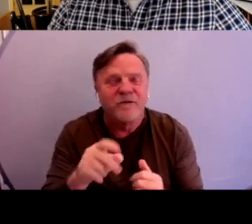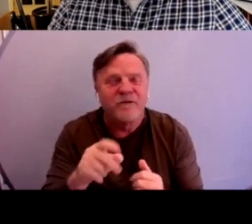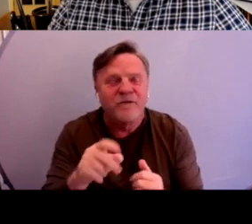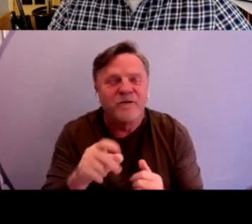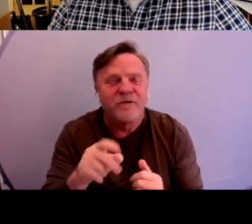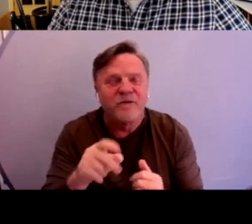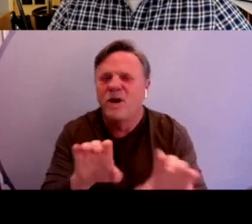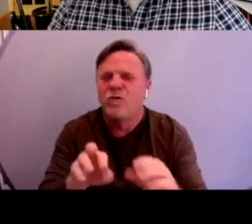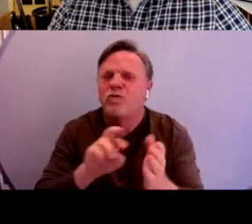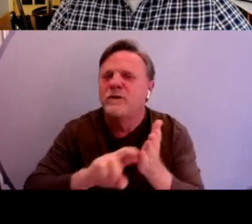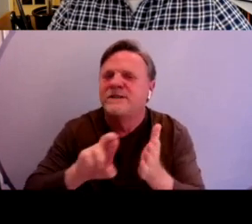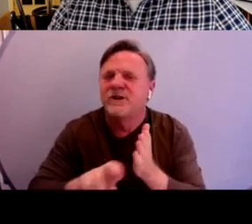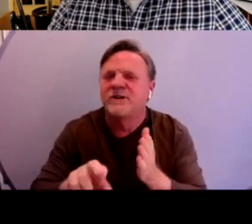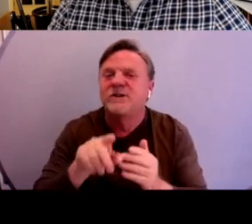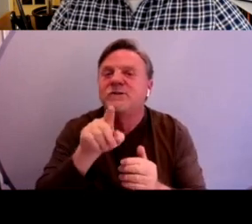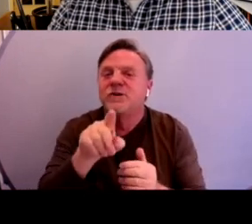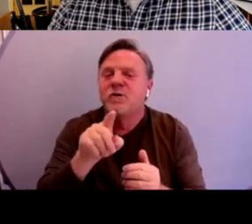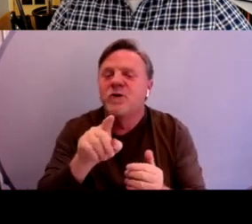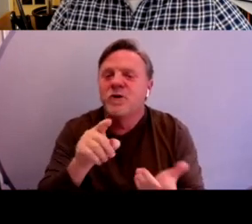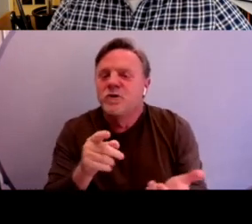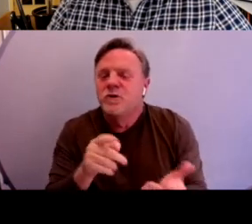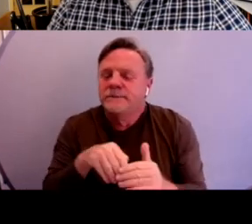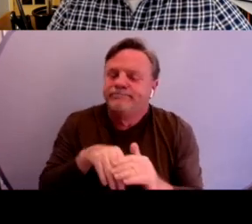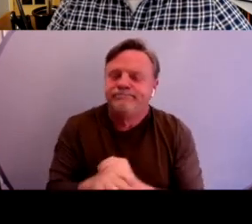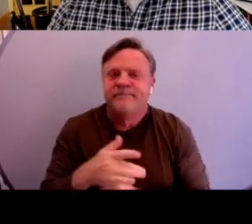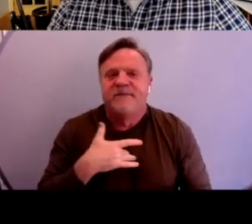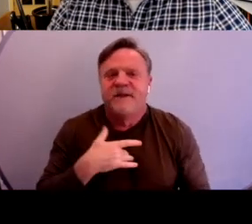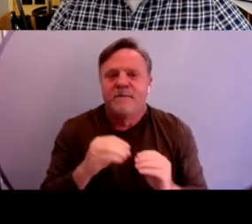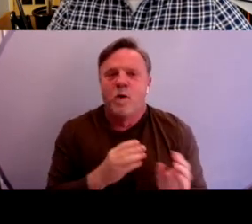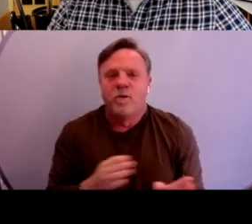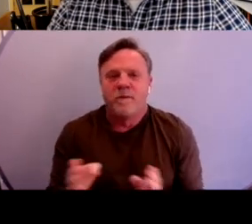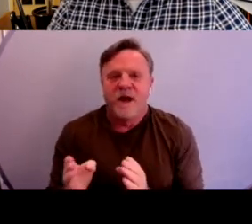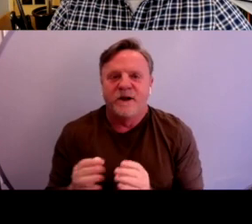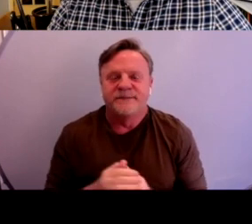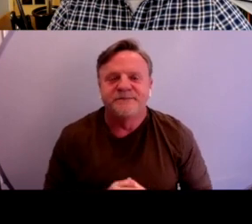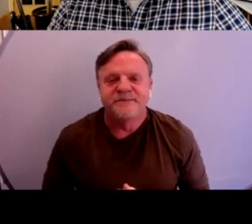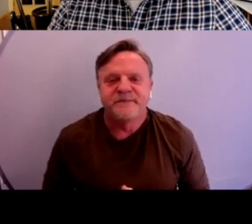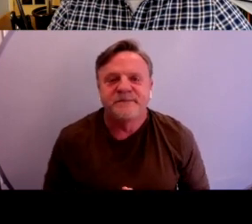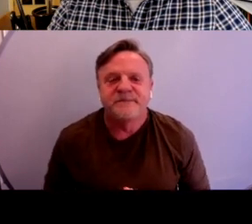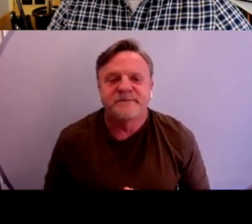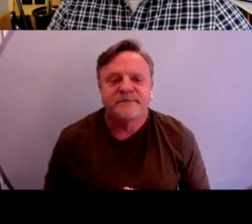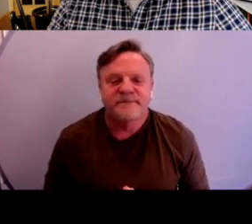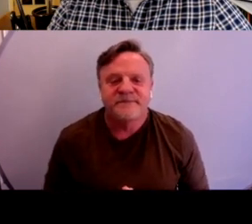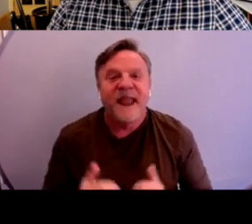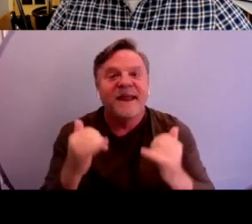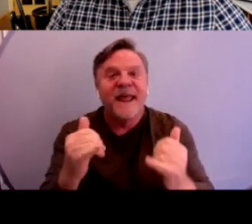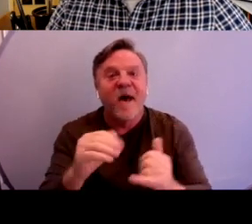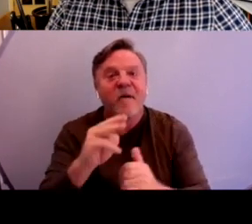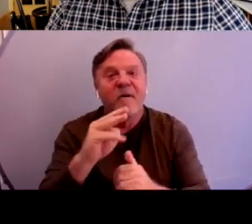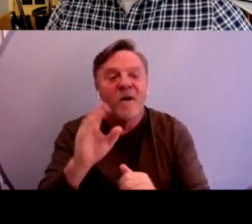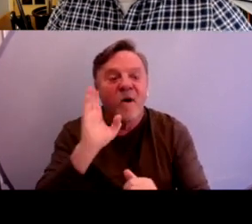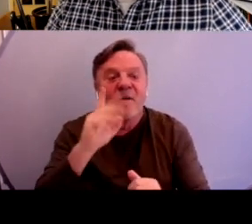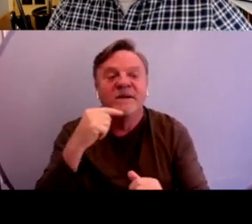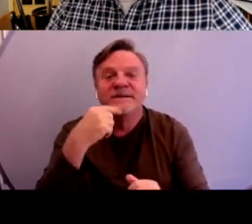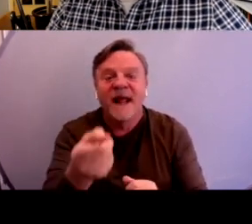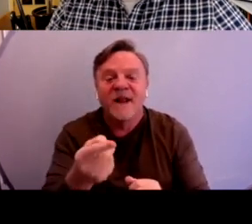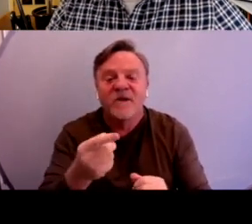research so that you're walking in a little prepared. Okay, now we're going to switch to the video, and Mo is going to tell you